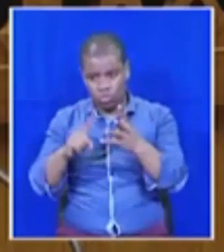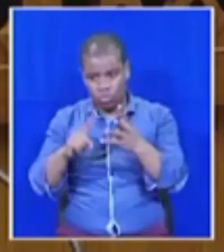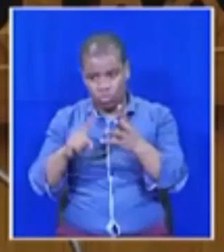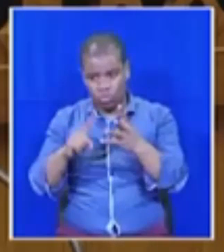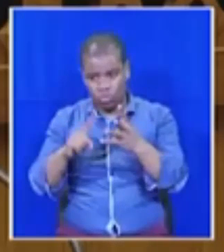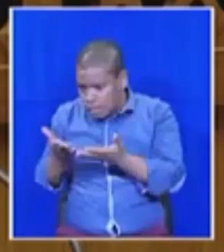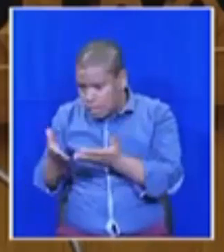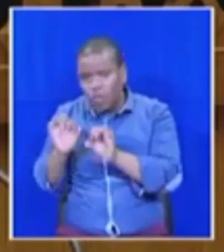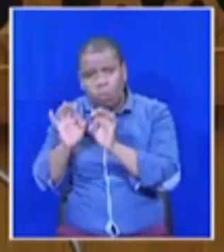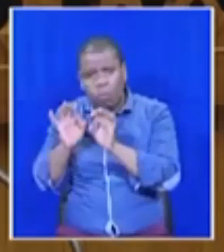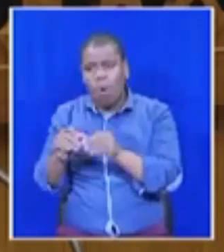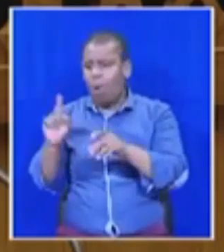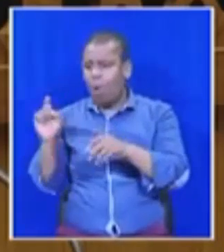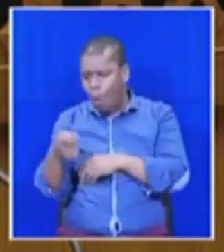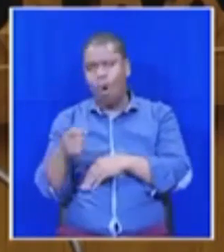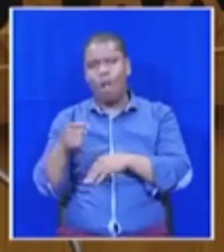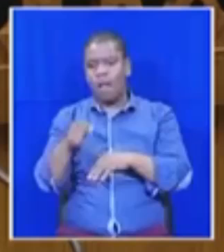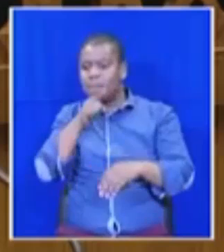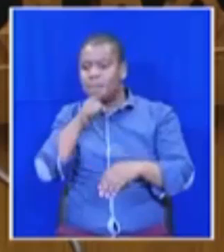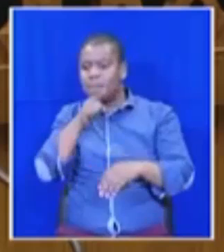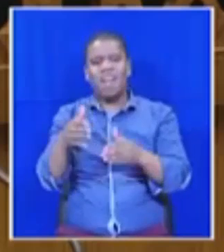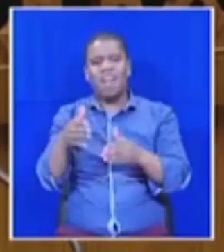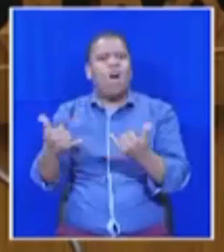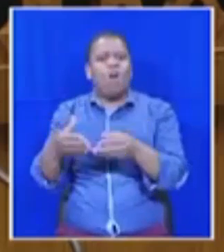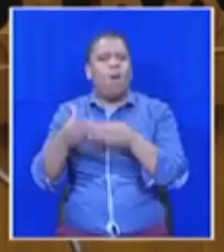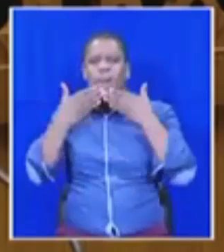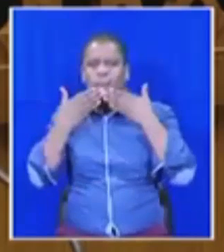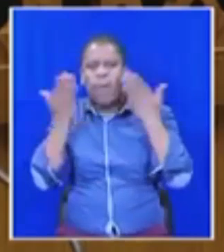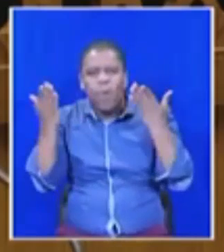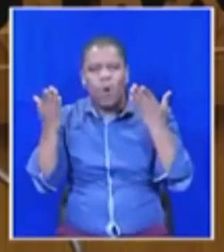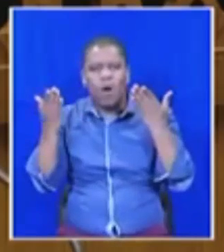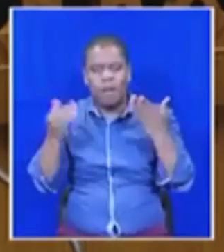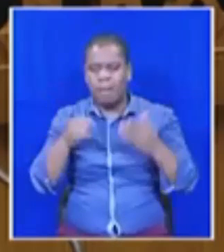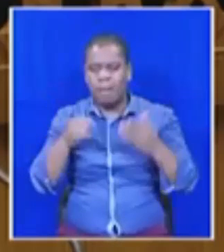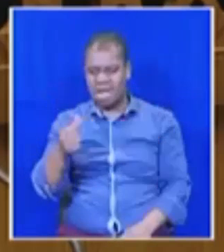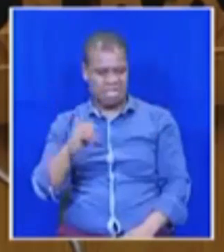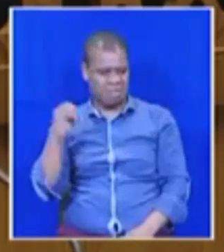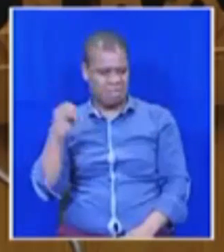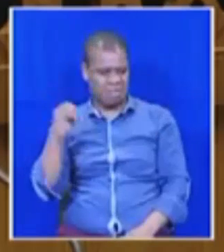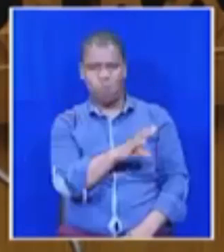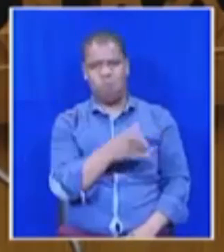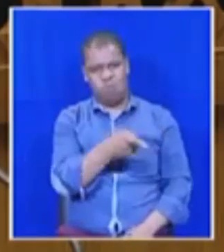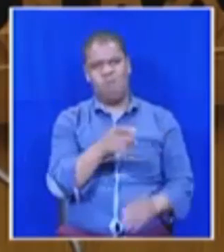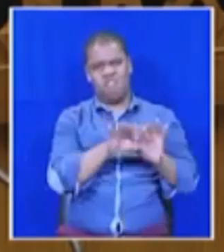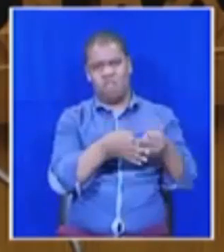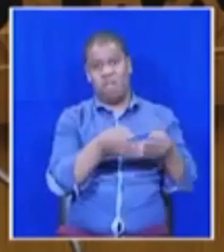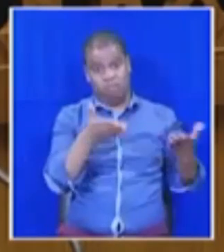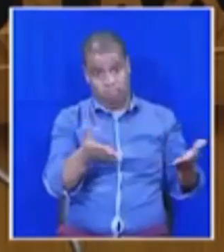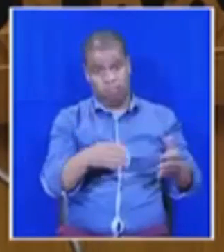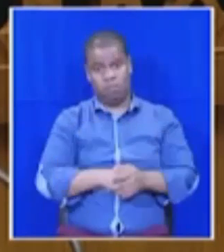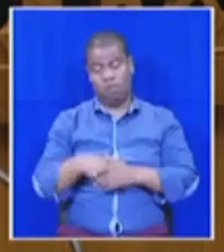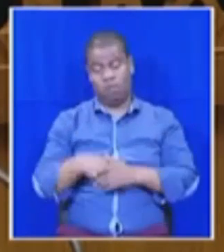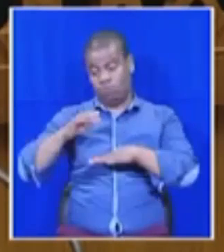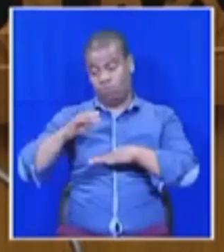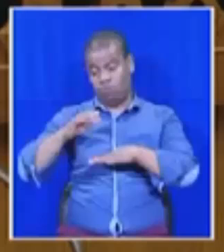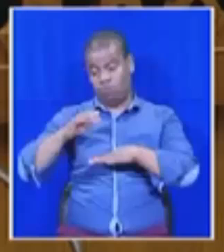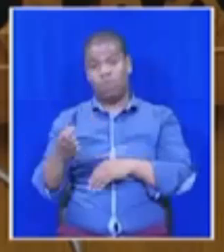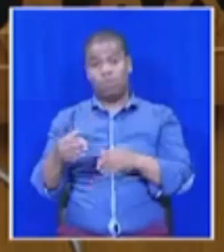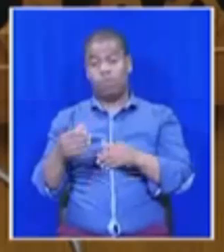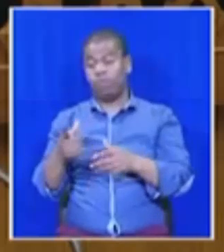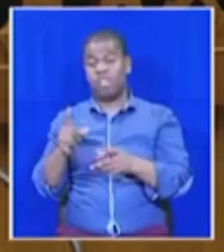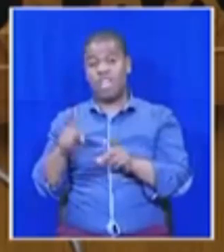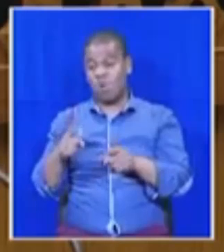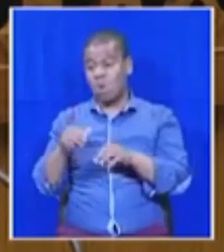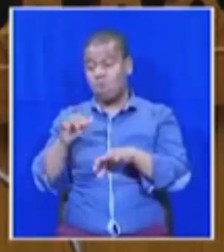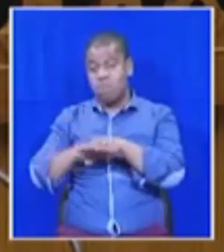basic services, which is not happening. Municipalities under the control of the ANC are in a brink of collapse. They cannot